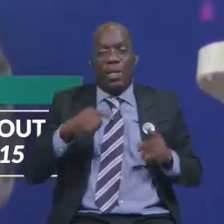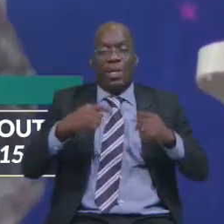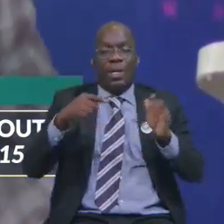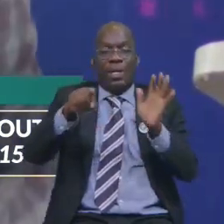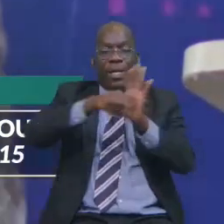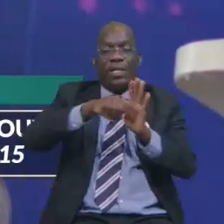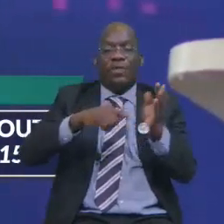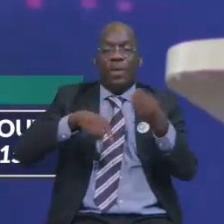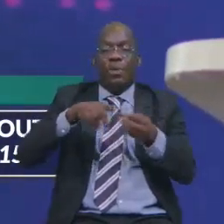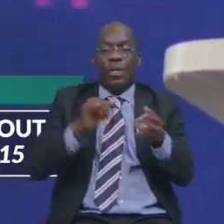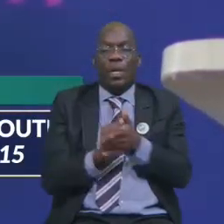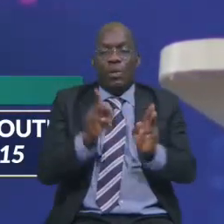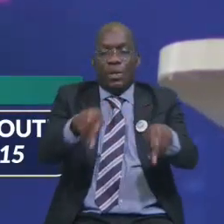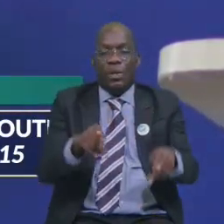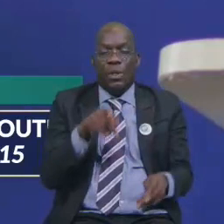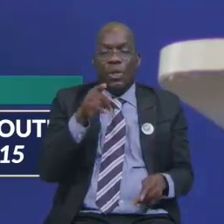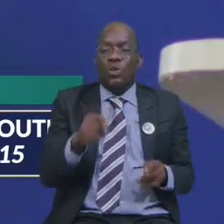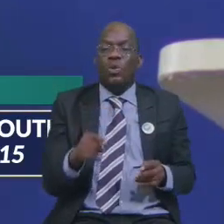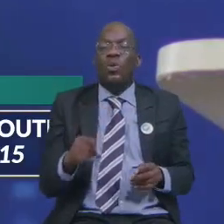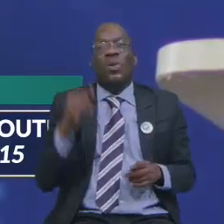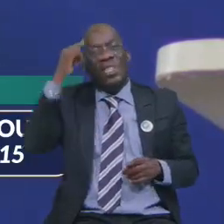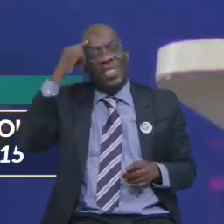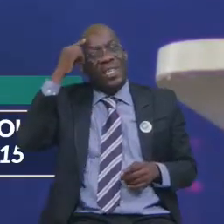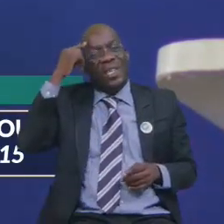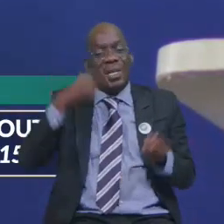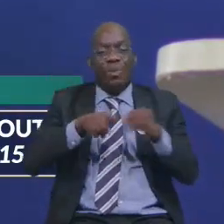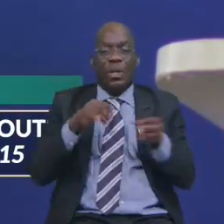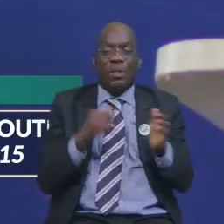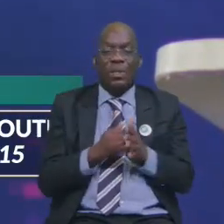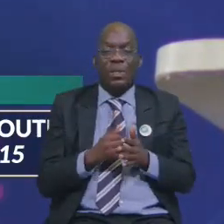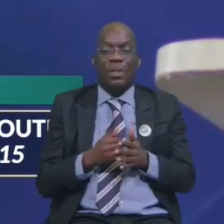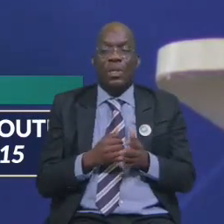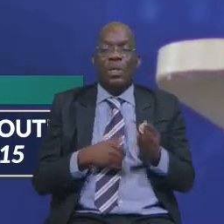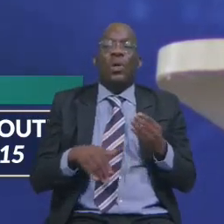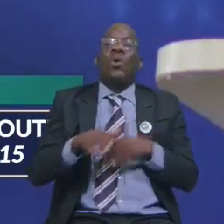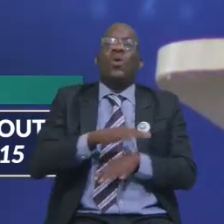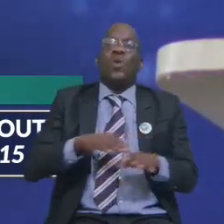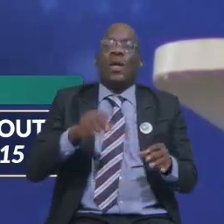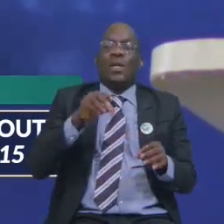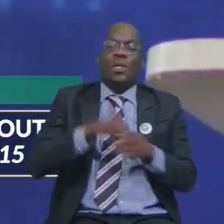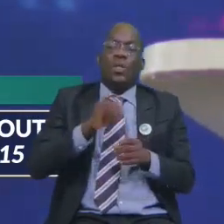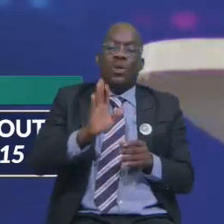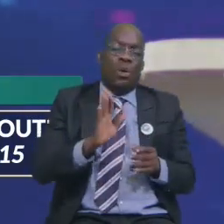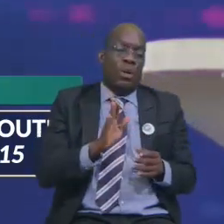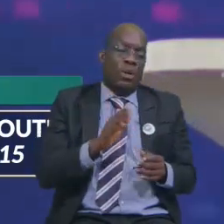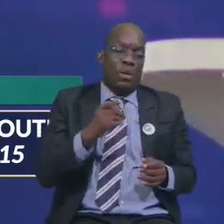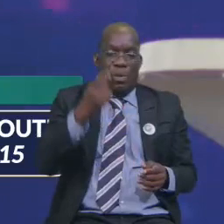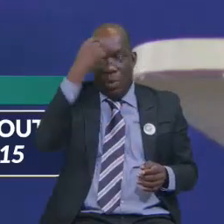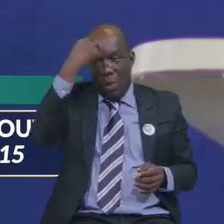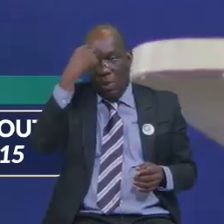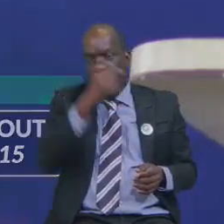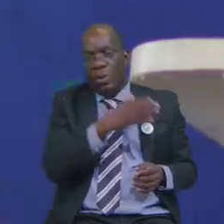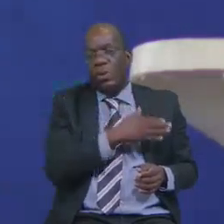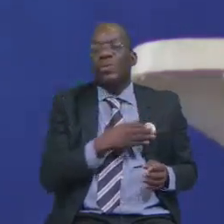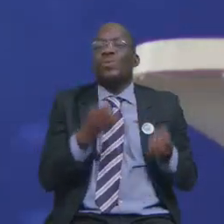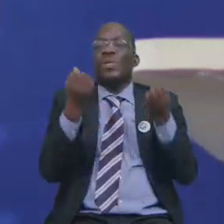and you're, you know, ruminating over it and turning it over in your mind, a lot of precious time